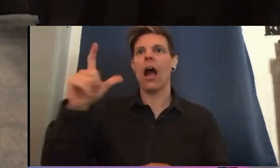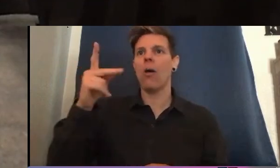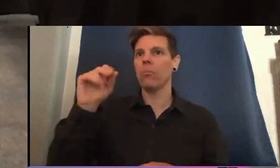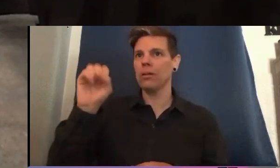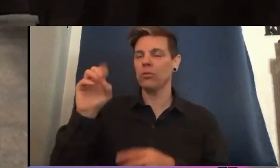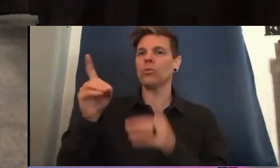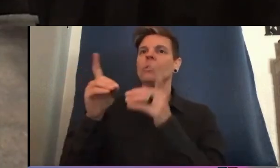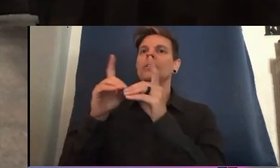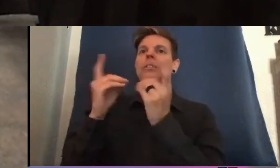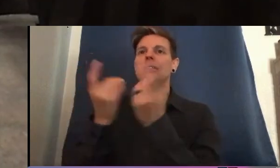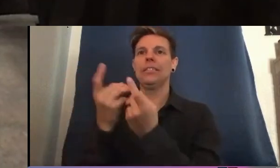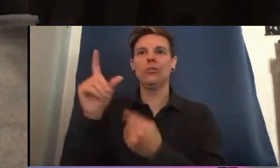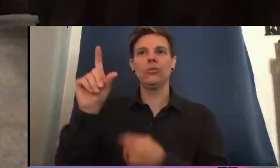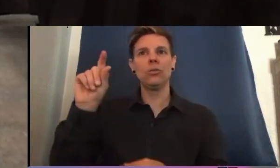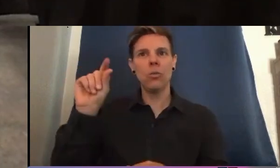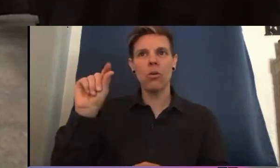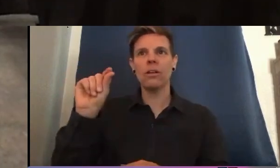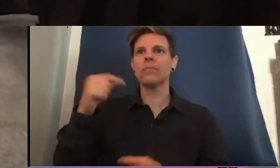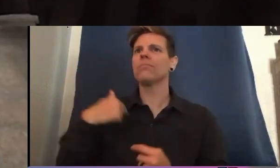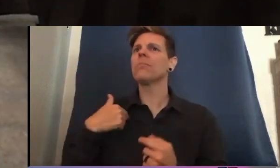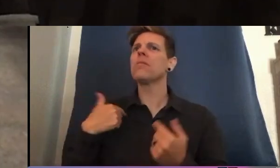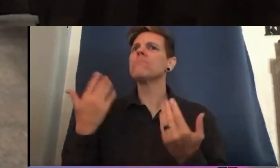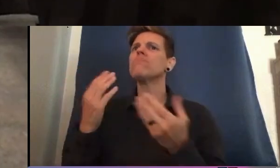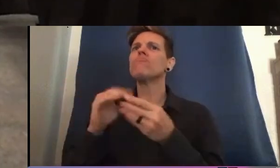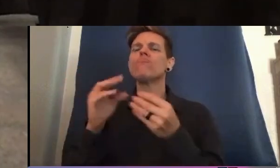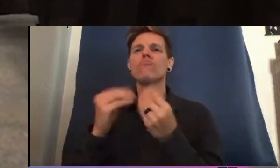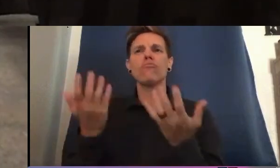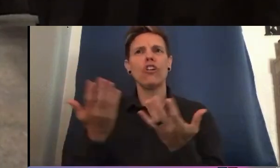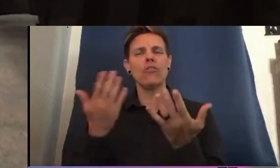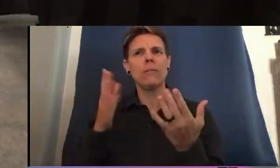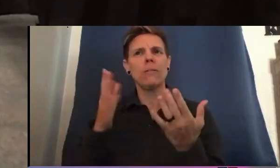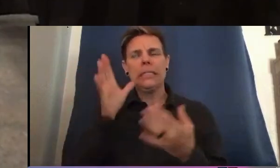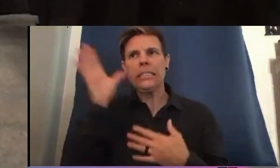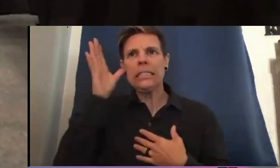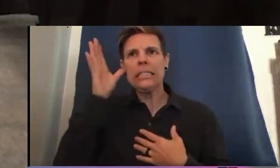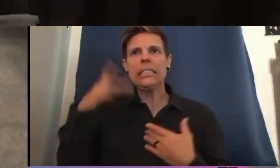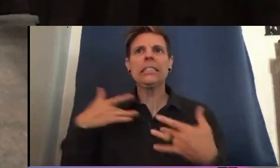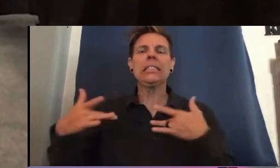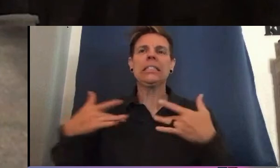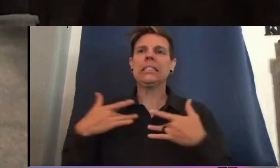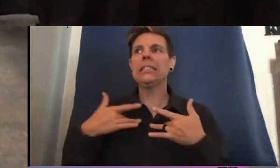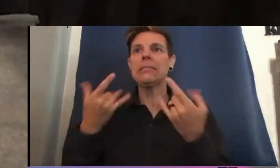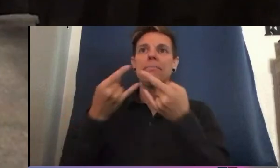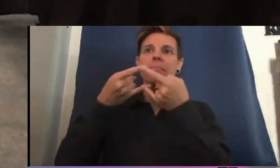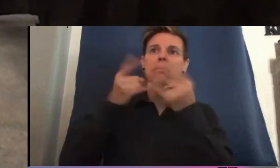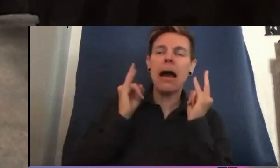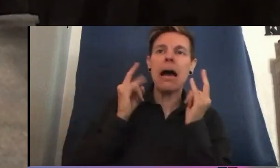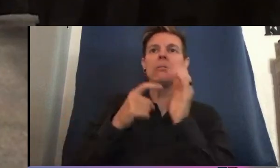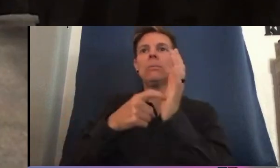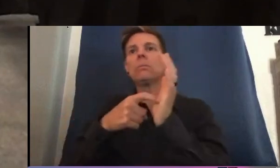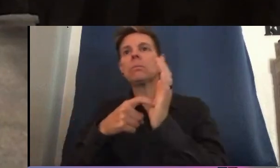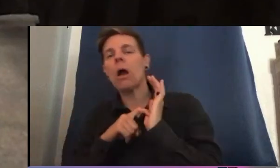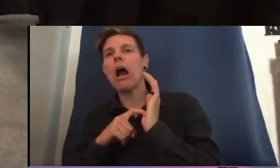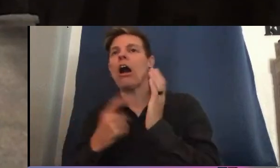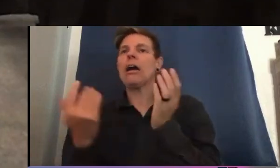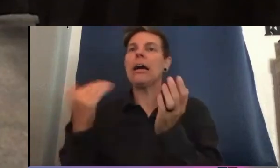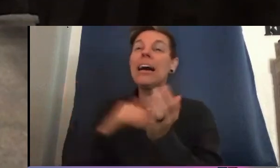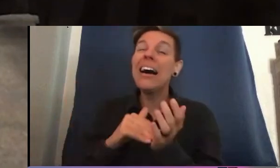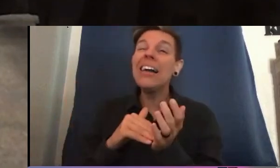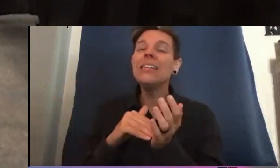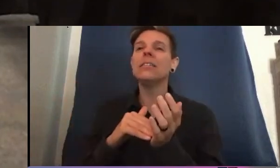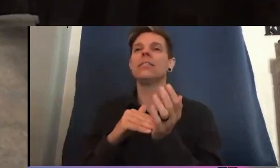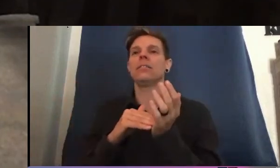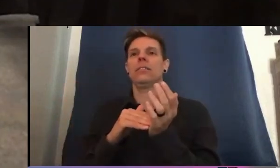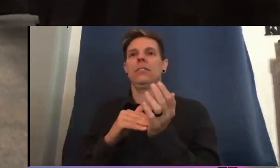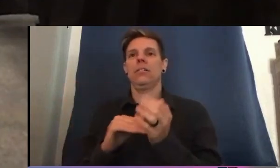on behalf of every parent who's concerned about the possibility of mask mandates coming back in our schools. I'm a current graduate student